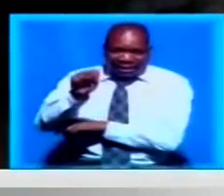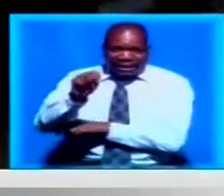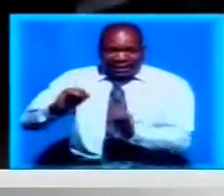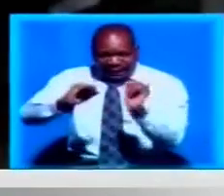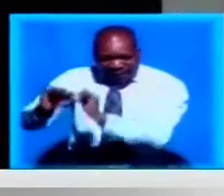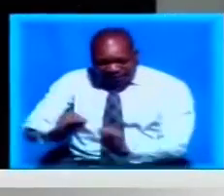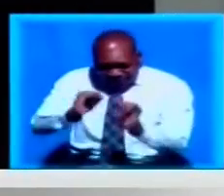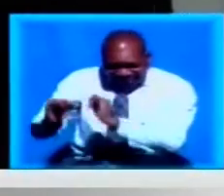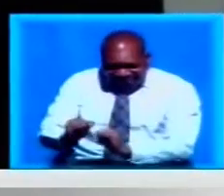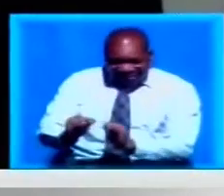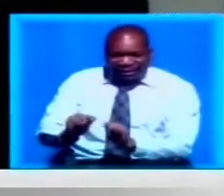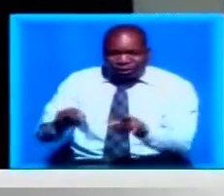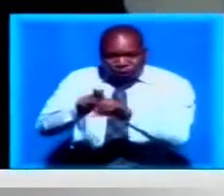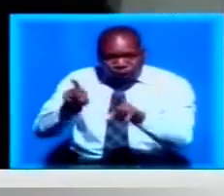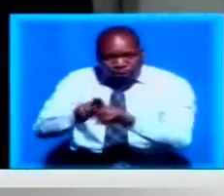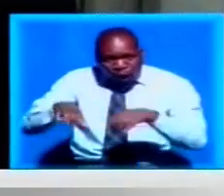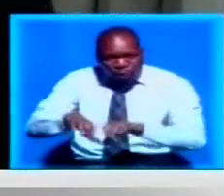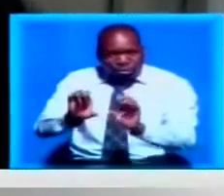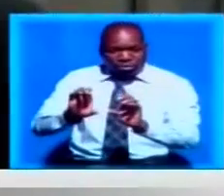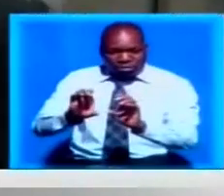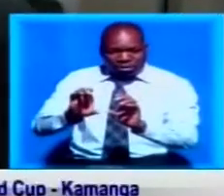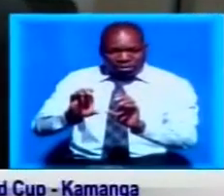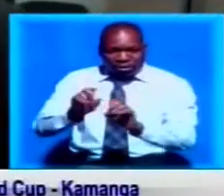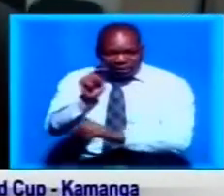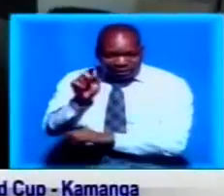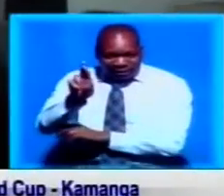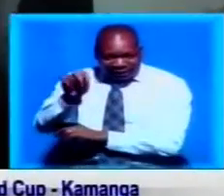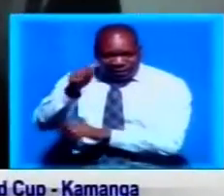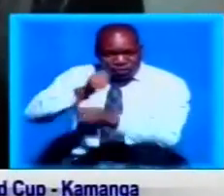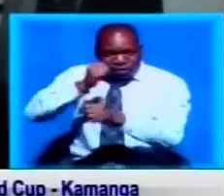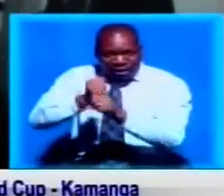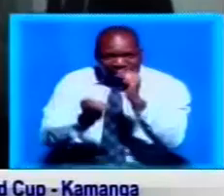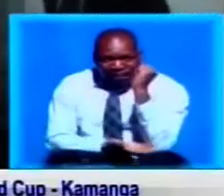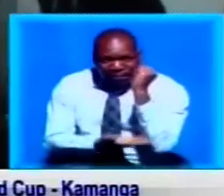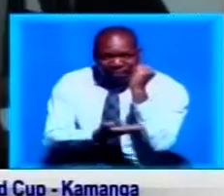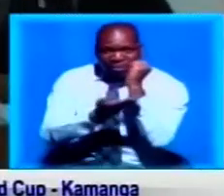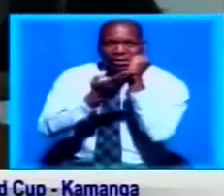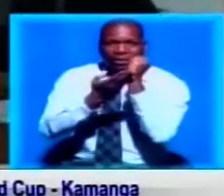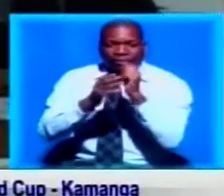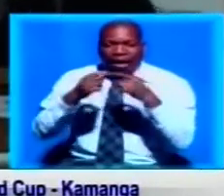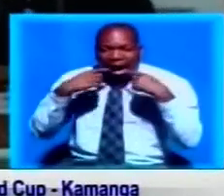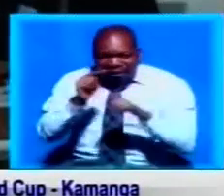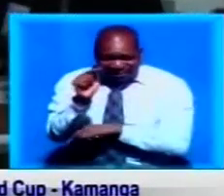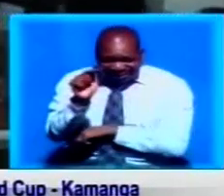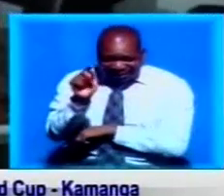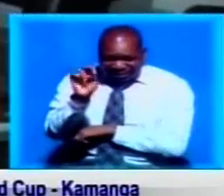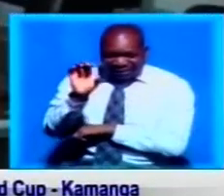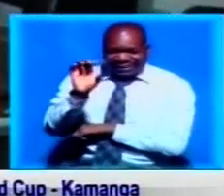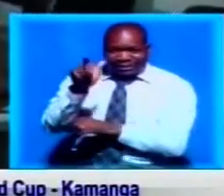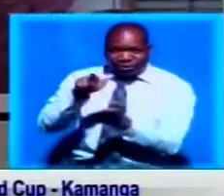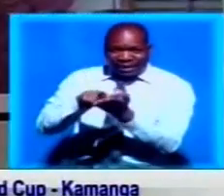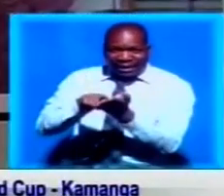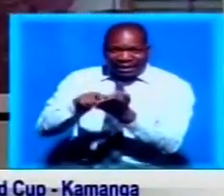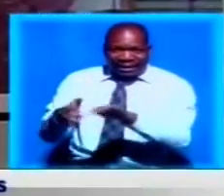implementing measures like this to improve the operations of the authority. Mark Ziligone, ZNBC News, Lusaka.